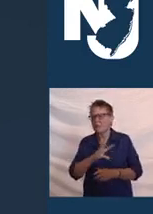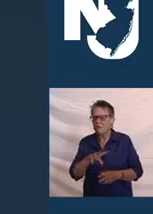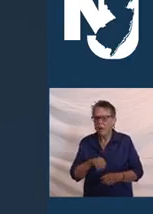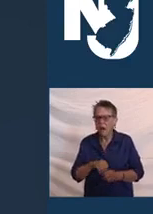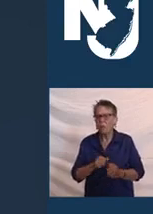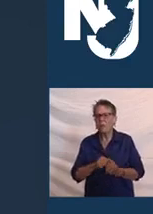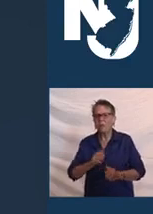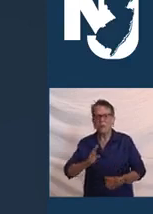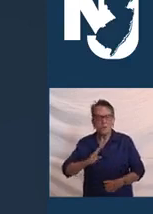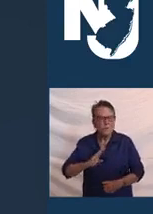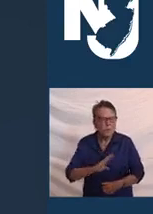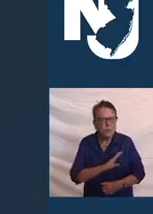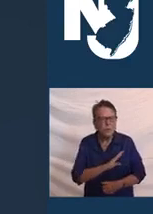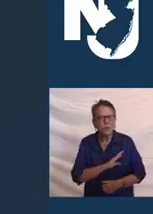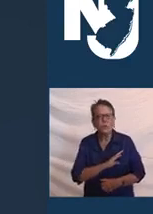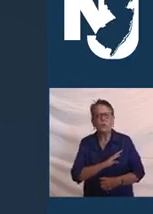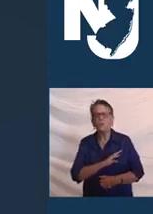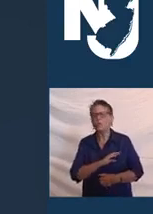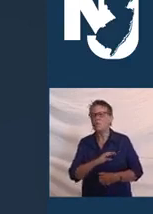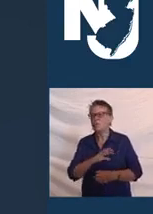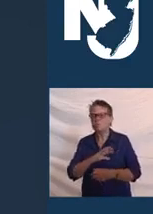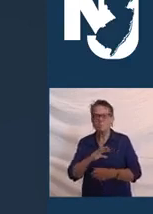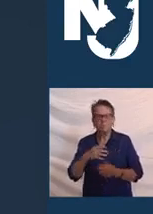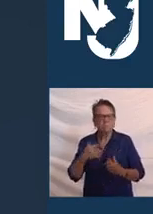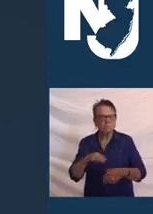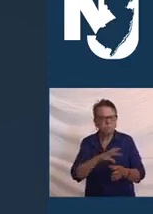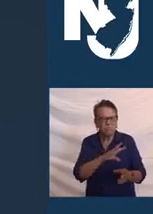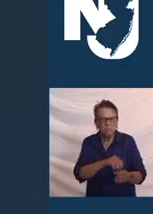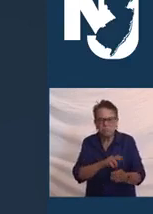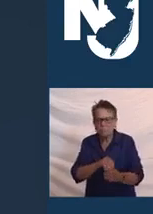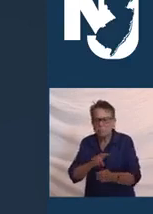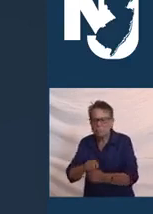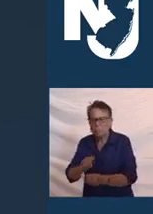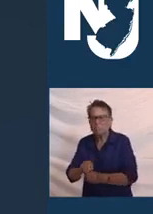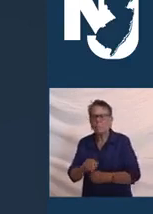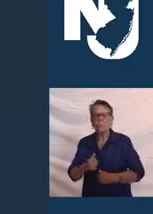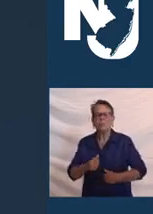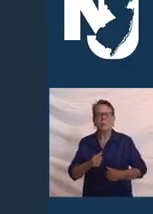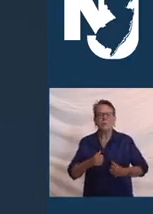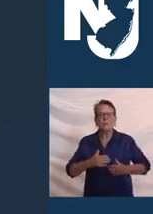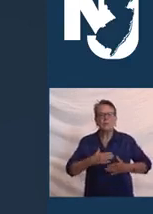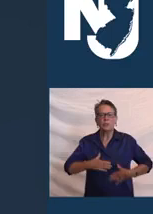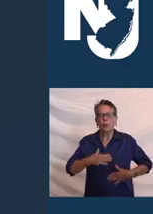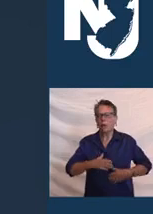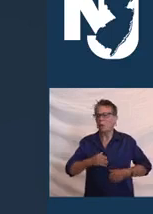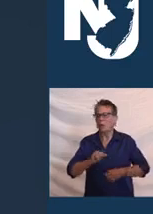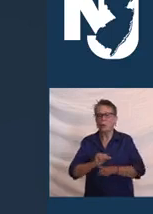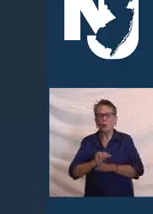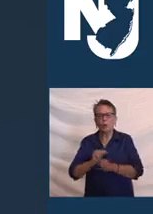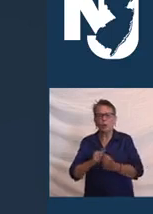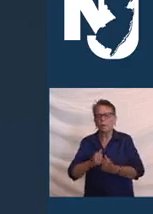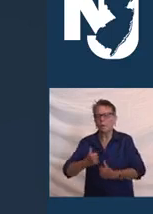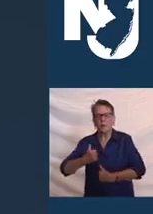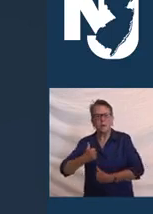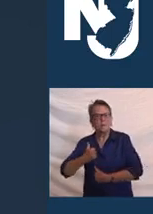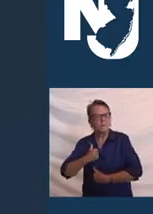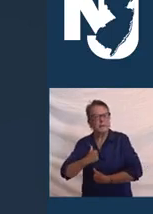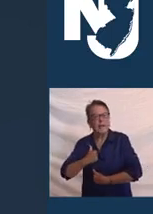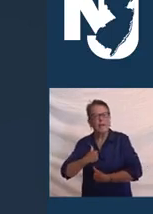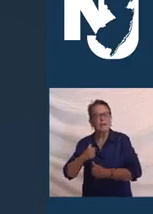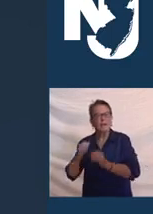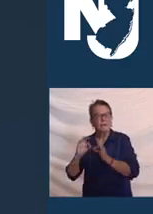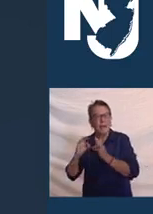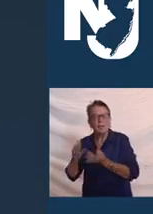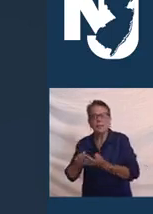committed to the youth in Union County, giving a total of 61 of those years to the Boy Scouts, both as a